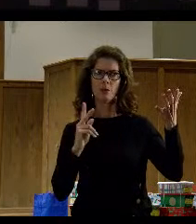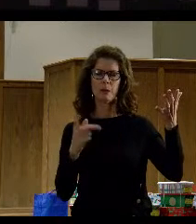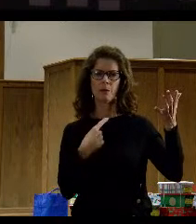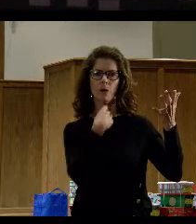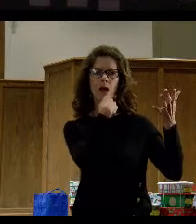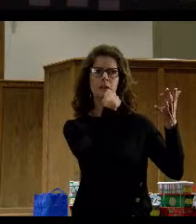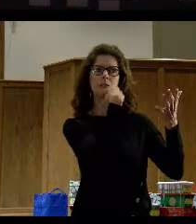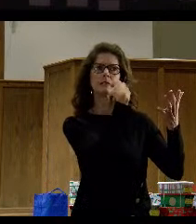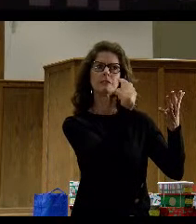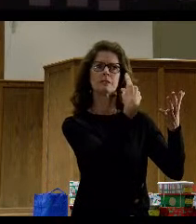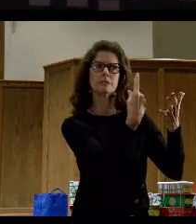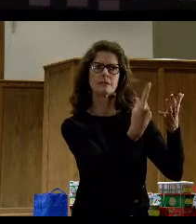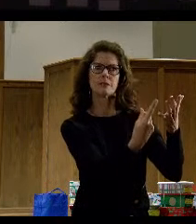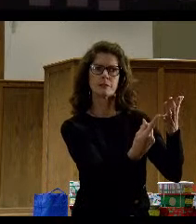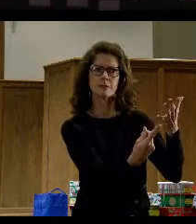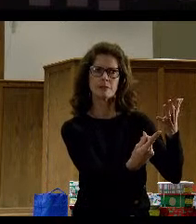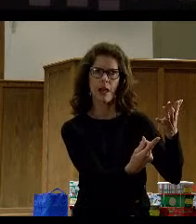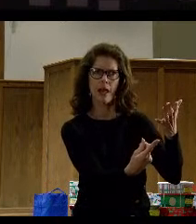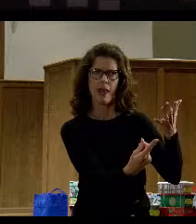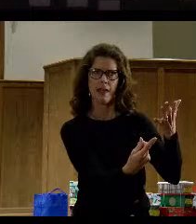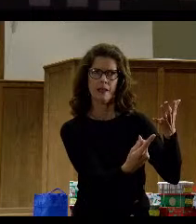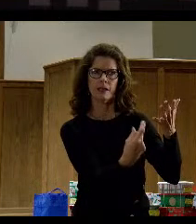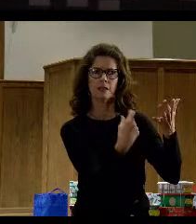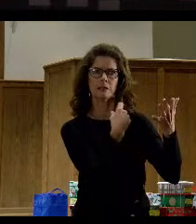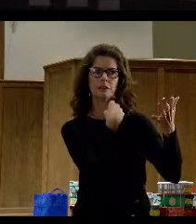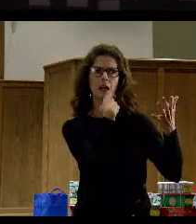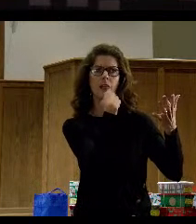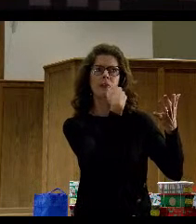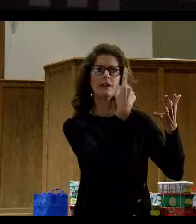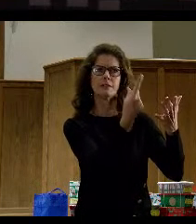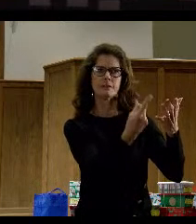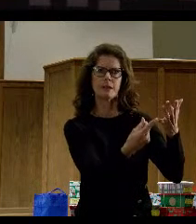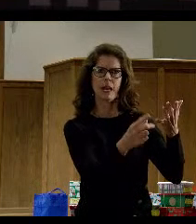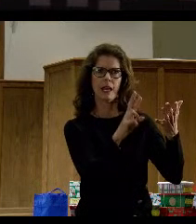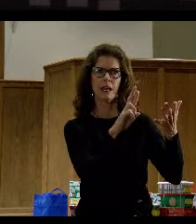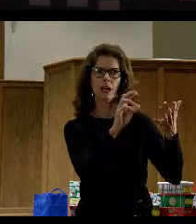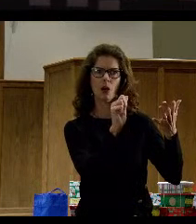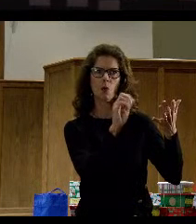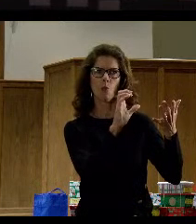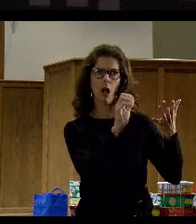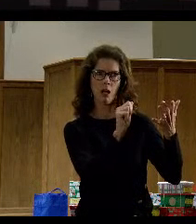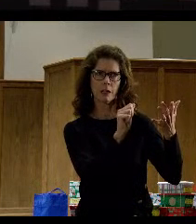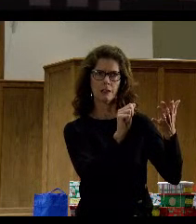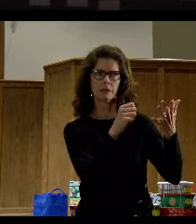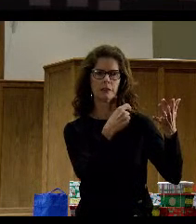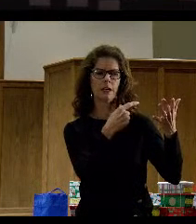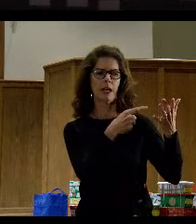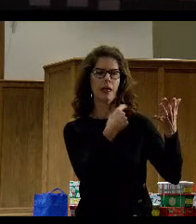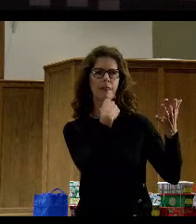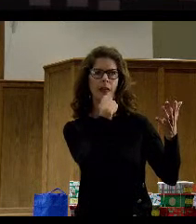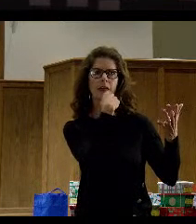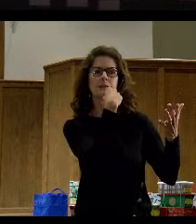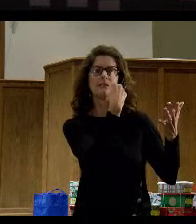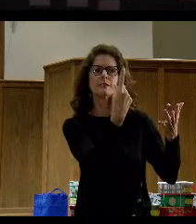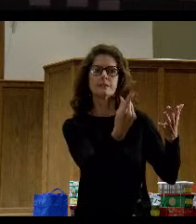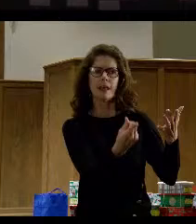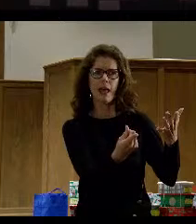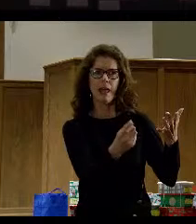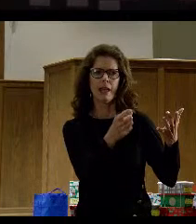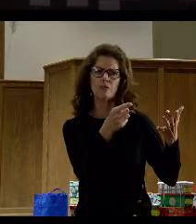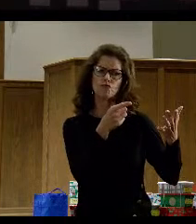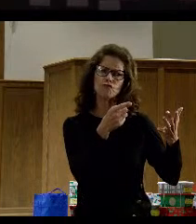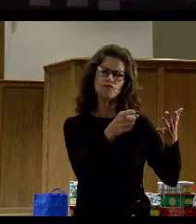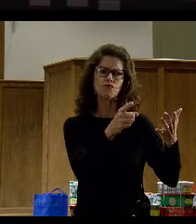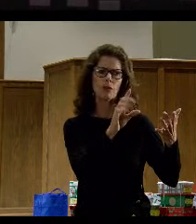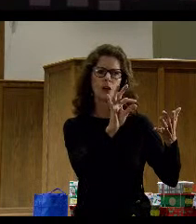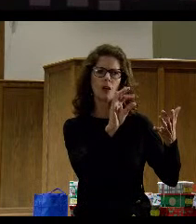say, "Raka," and they say, "You fool." In other words, their anger is expressed